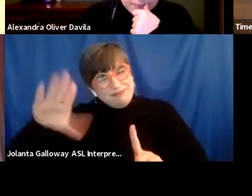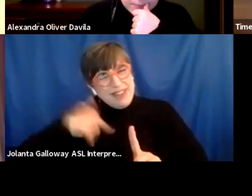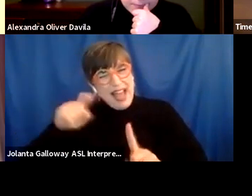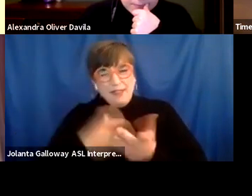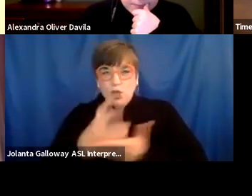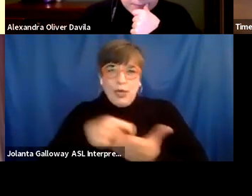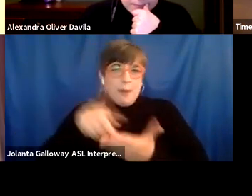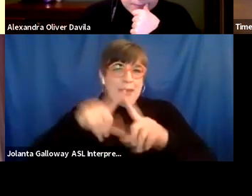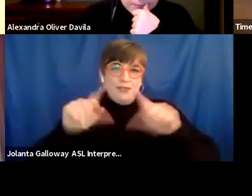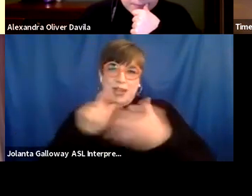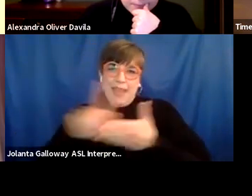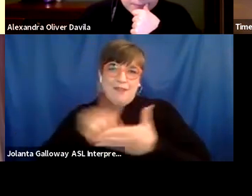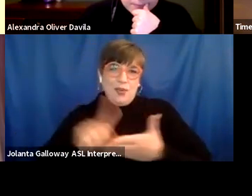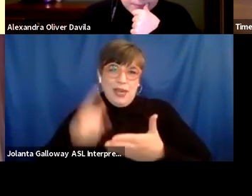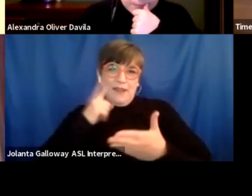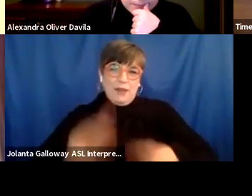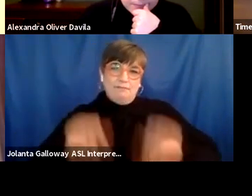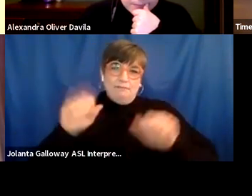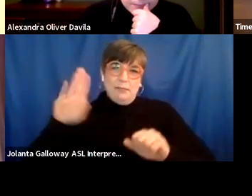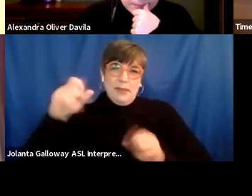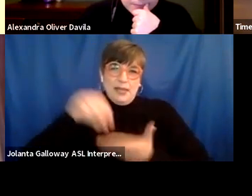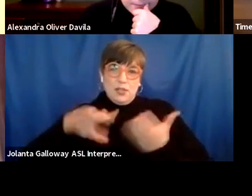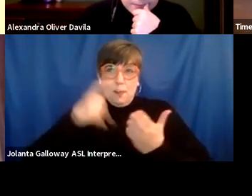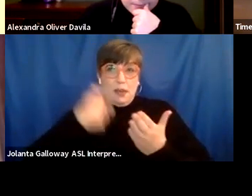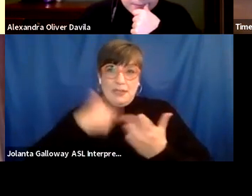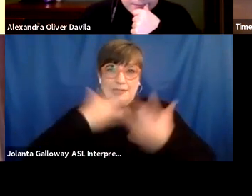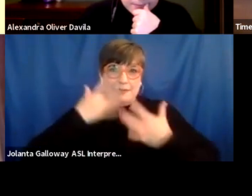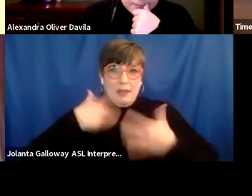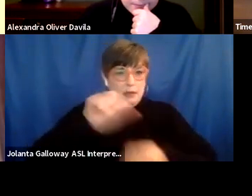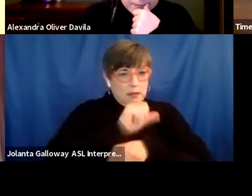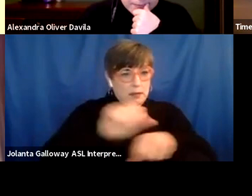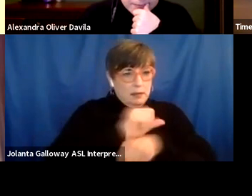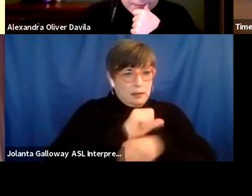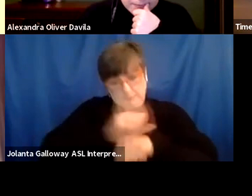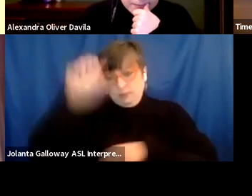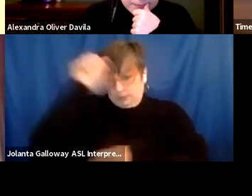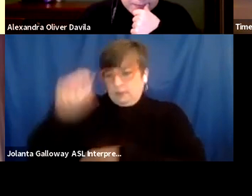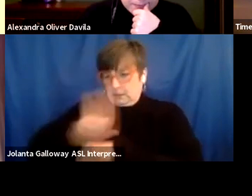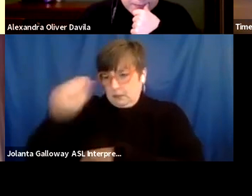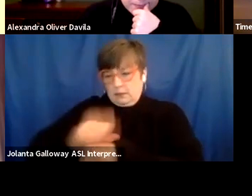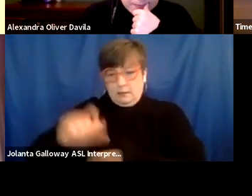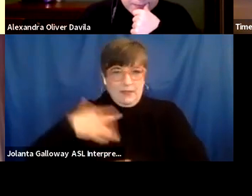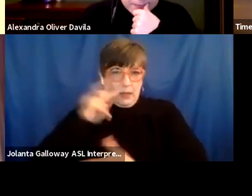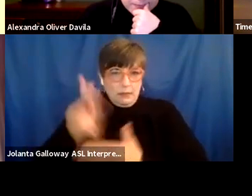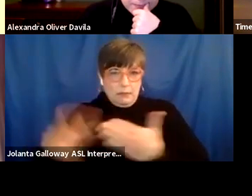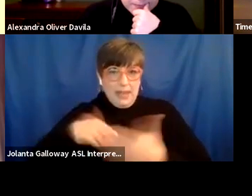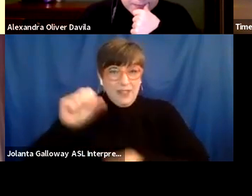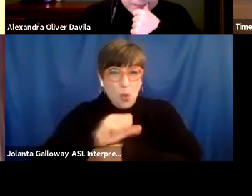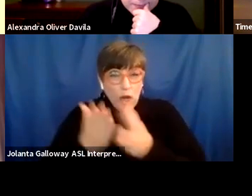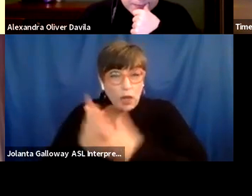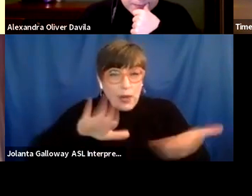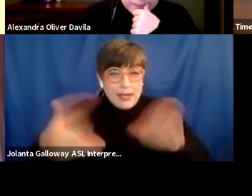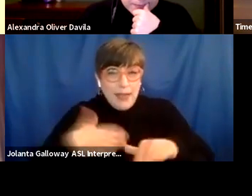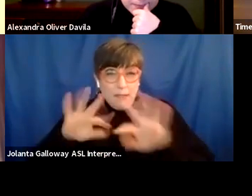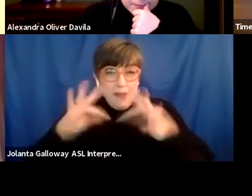paycheck weekly for being a BPS student because I'm literally working an office job just doing work. I had to work through the death of my family member,